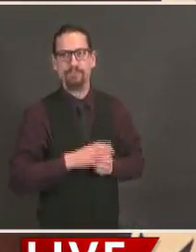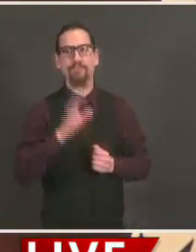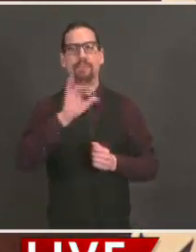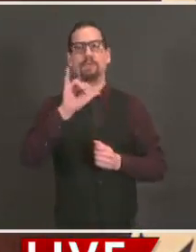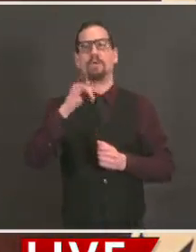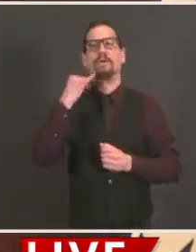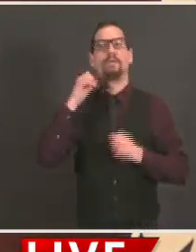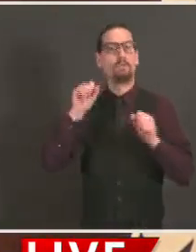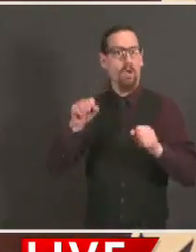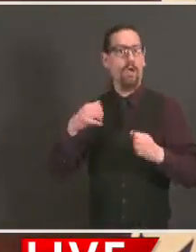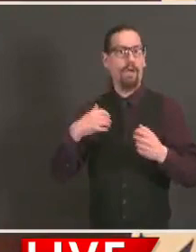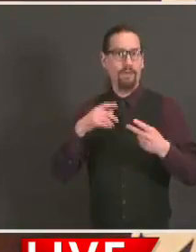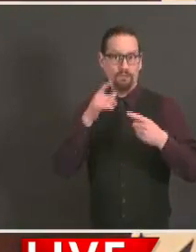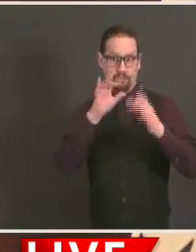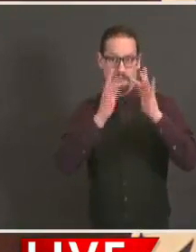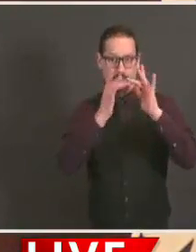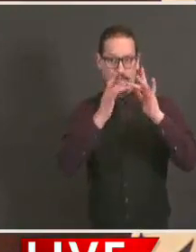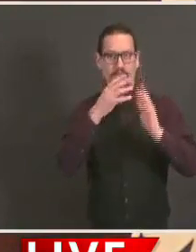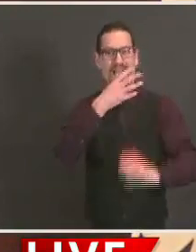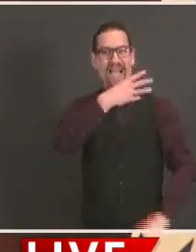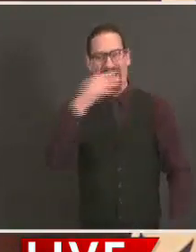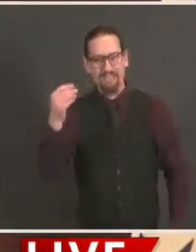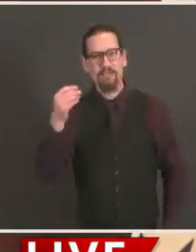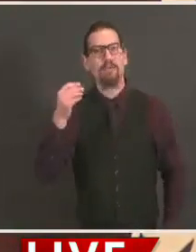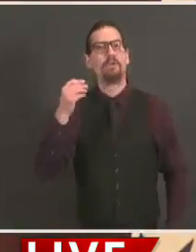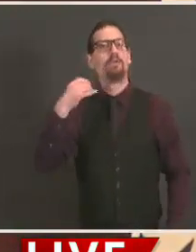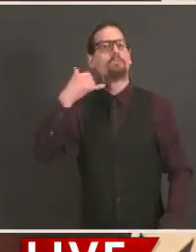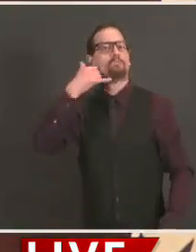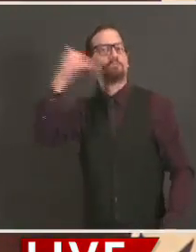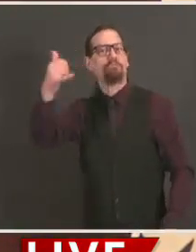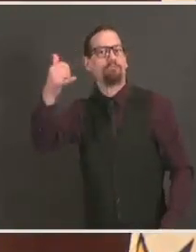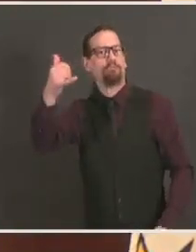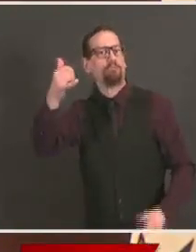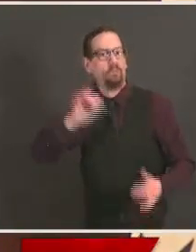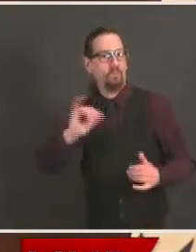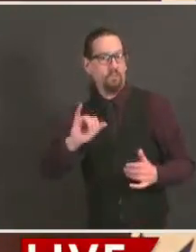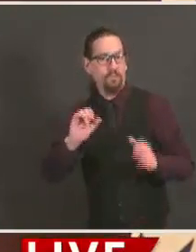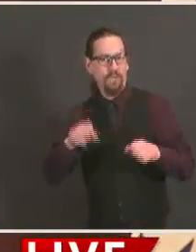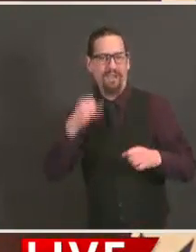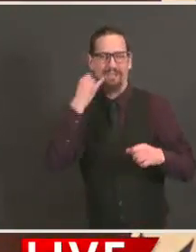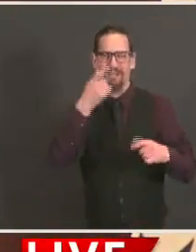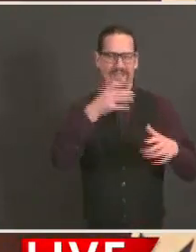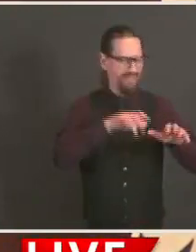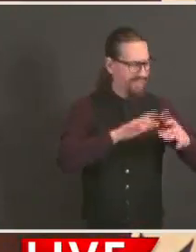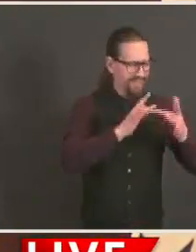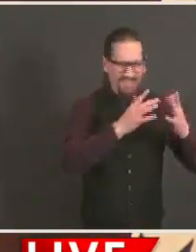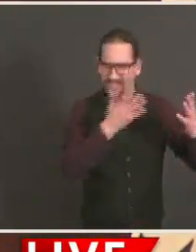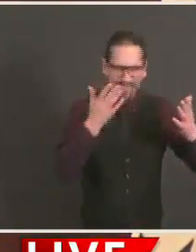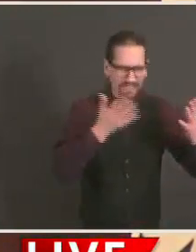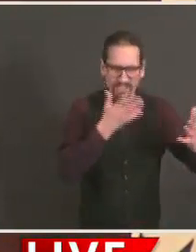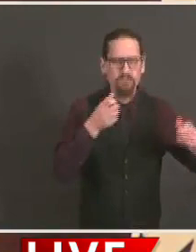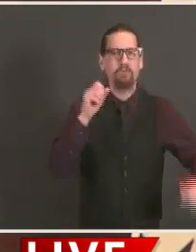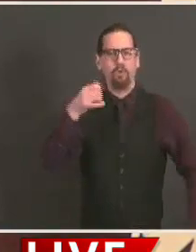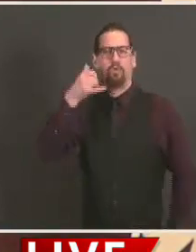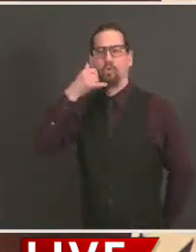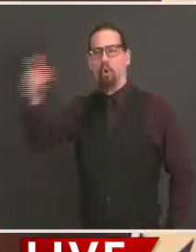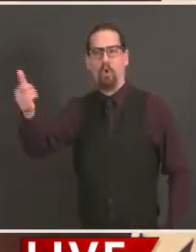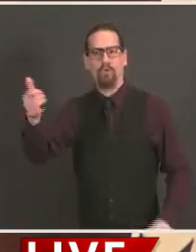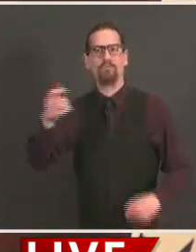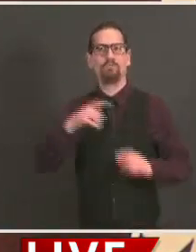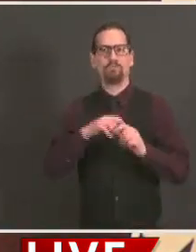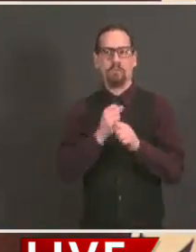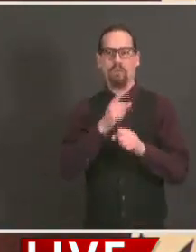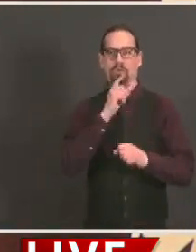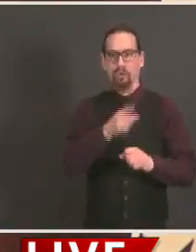if registering online is a challenge for you. We know that that's a critical point, and so we're doing that at the